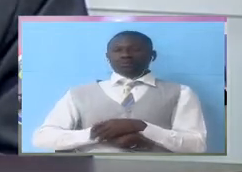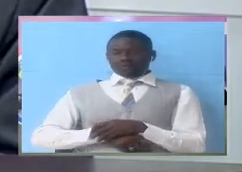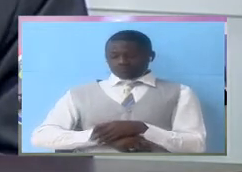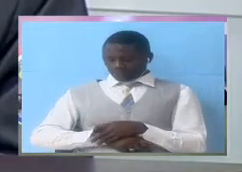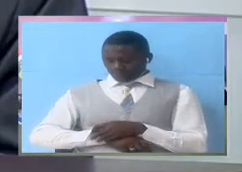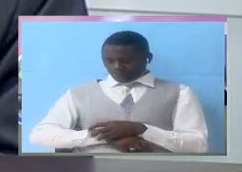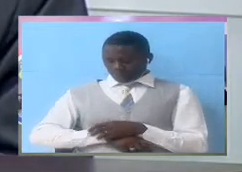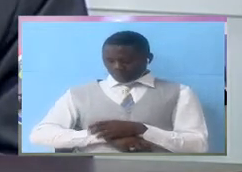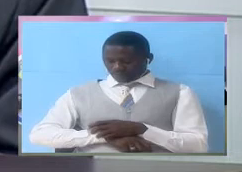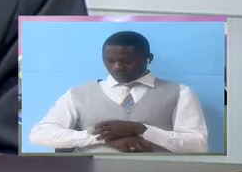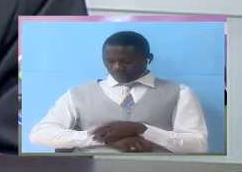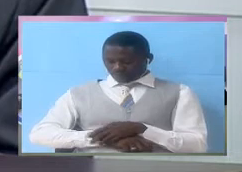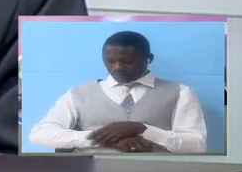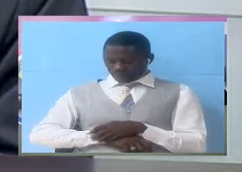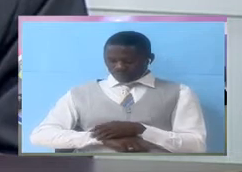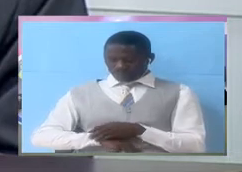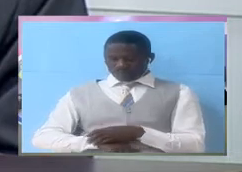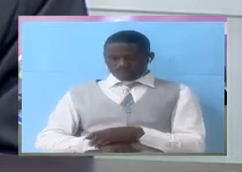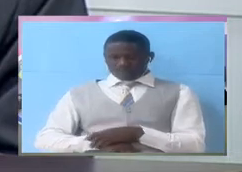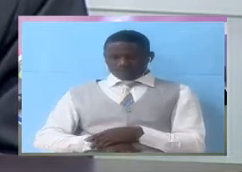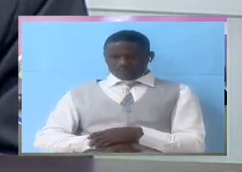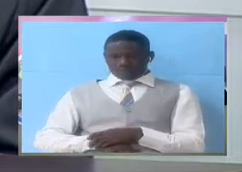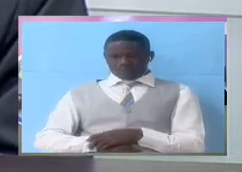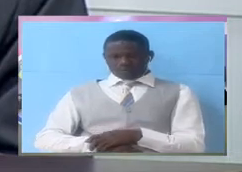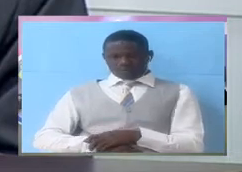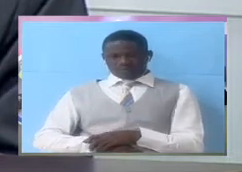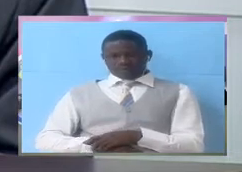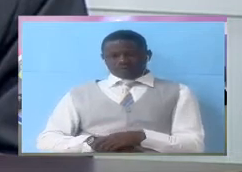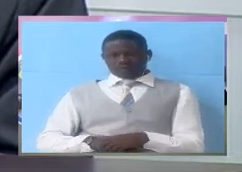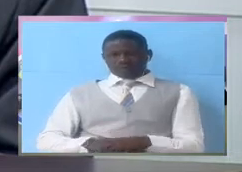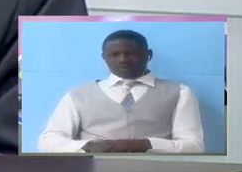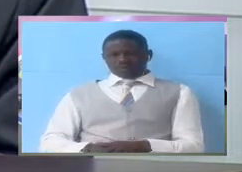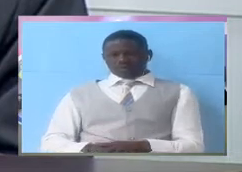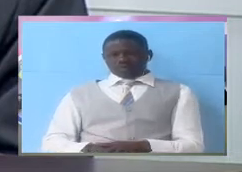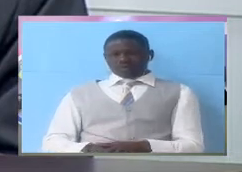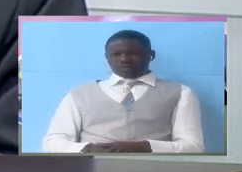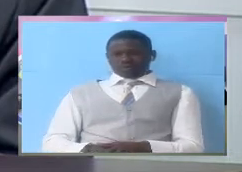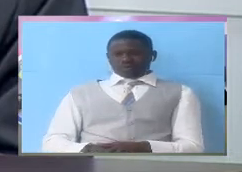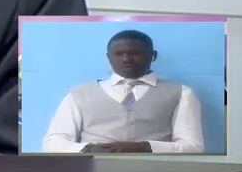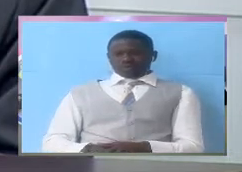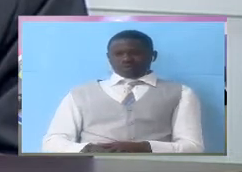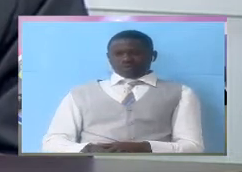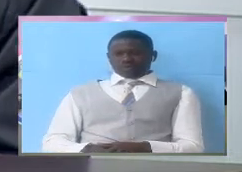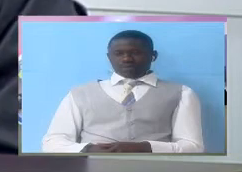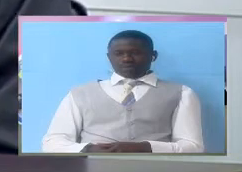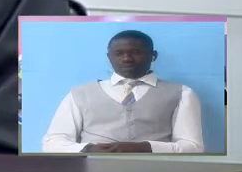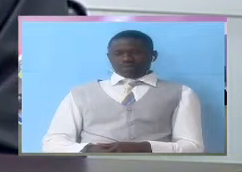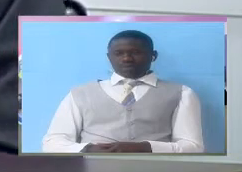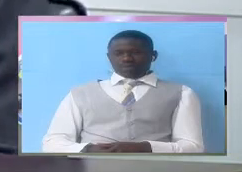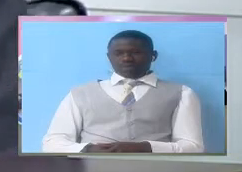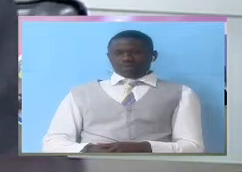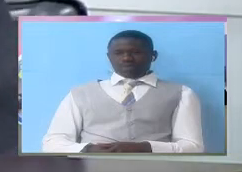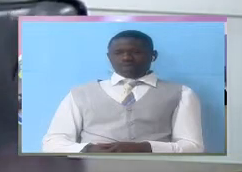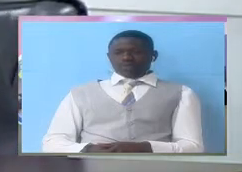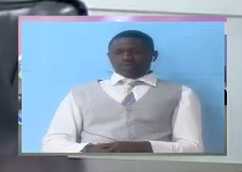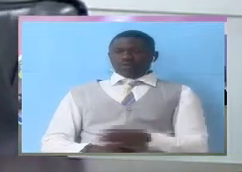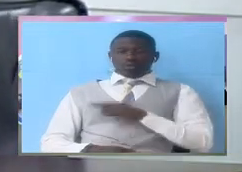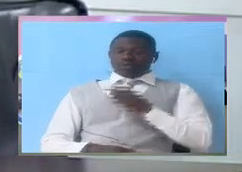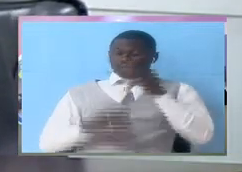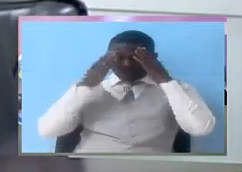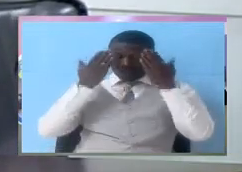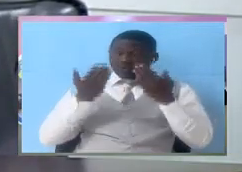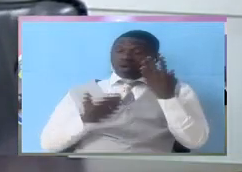nga NIA liggey nga ci li nga xamne modi nguur gi bon mbir yi xam nga ne ni non la wara deme. I wouldn't know how Yaya Jammeh